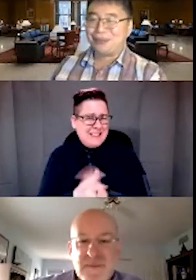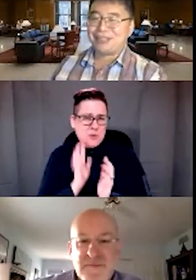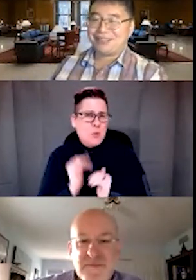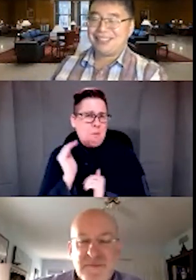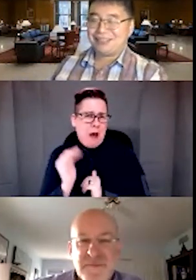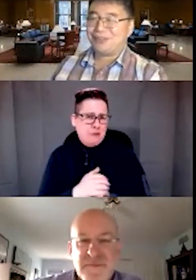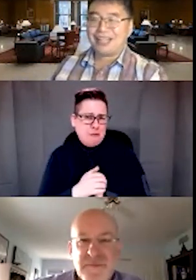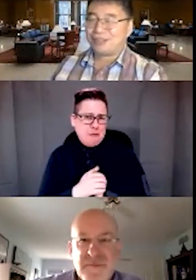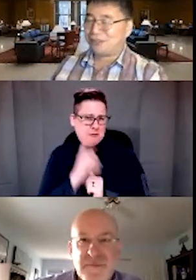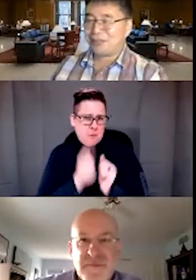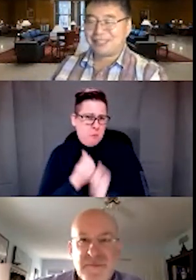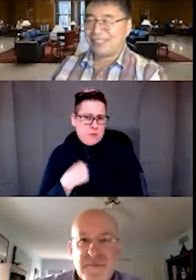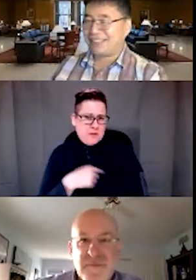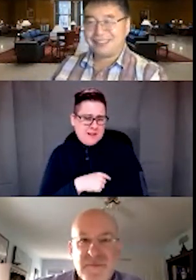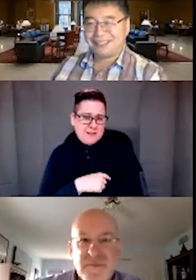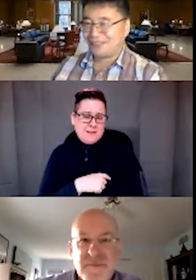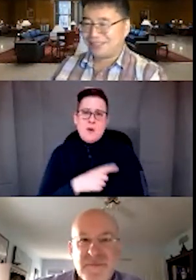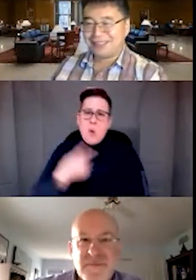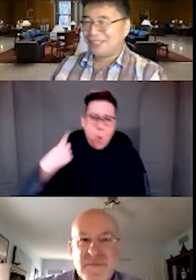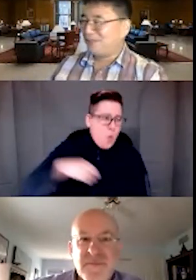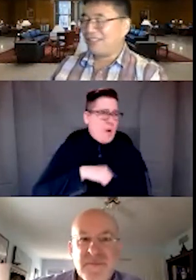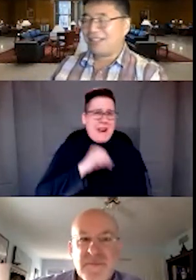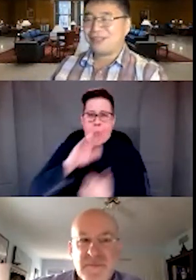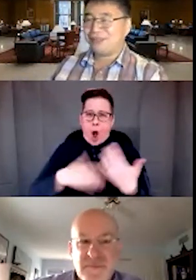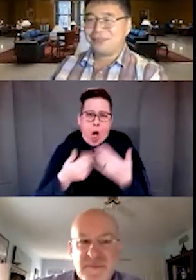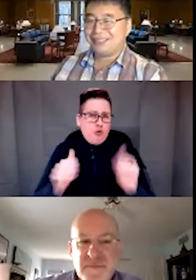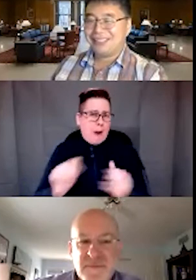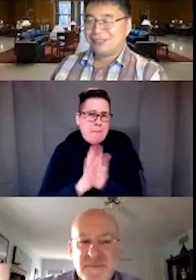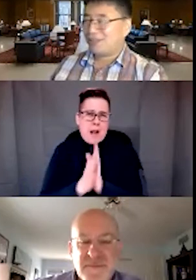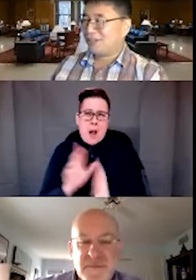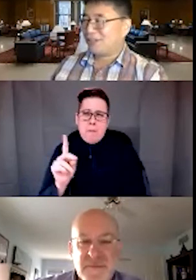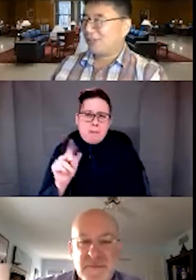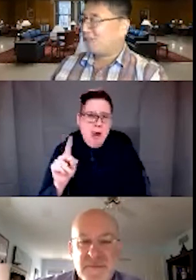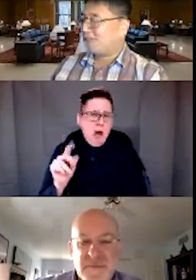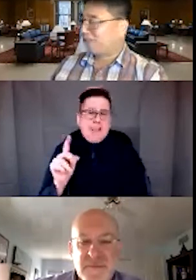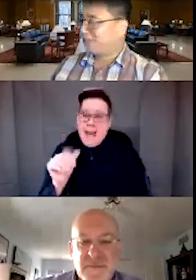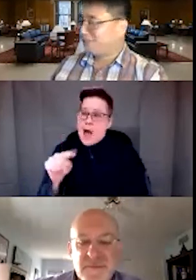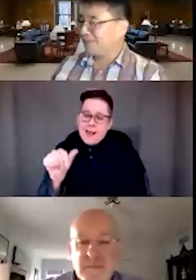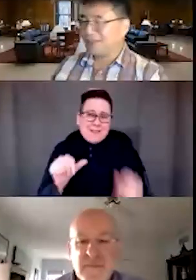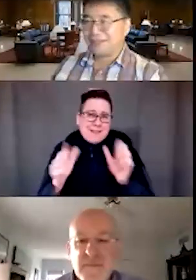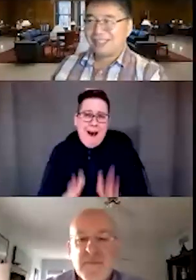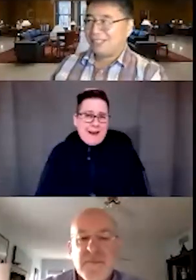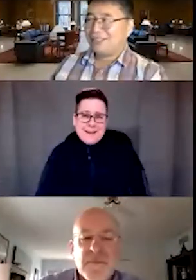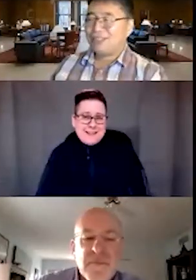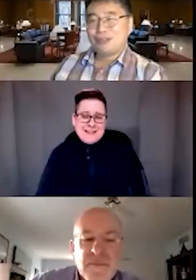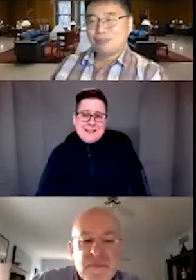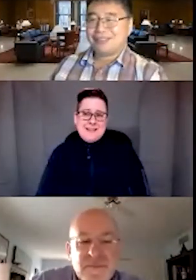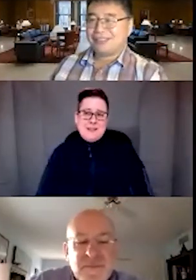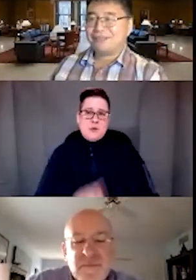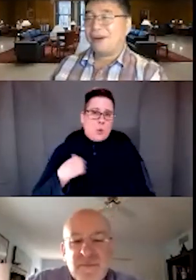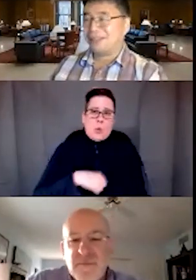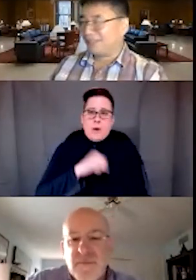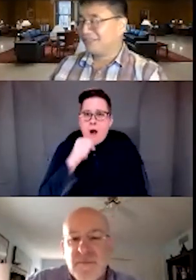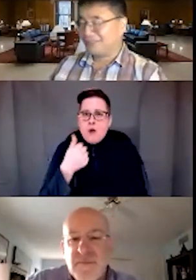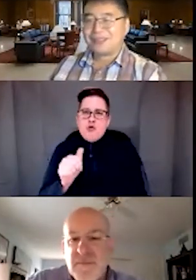for most of our needs. So we're not trying to become data scientists, right? We're not trying to come up with this huge